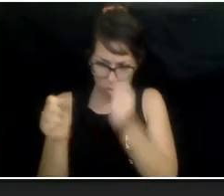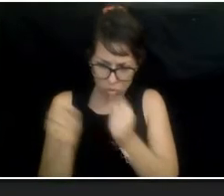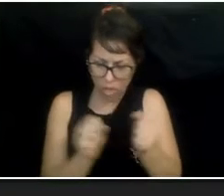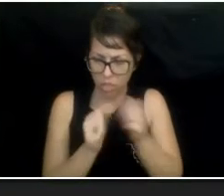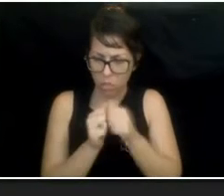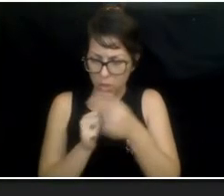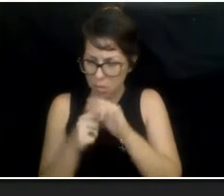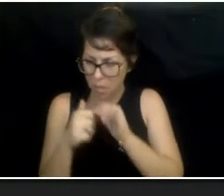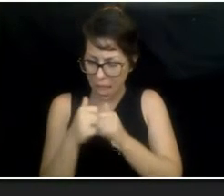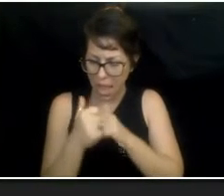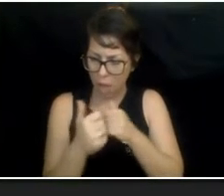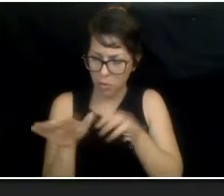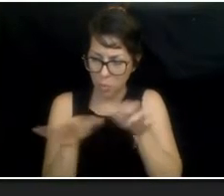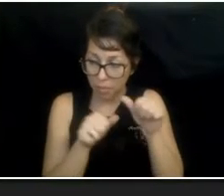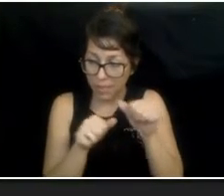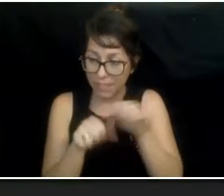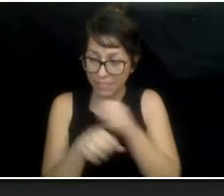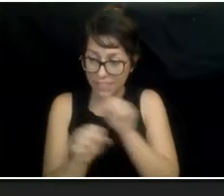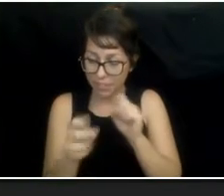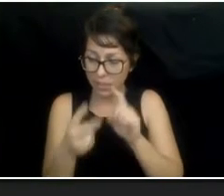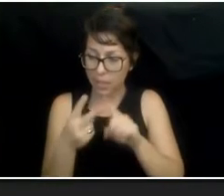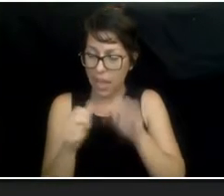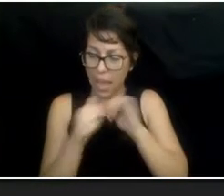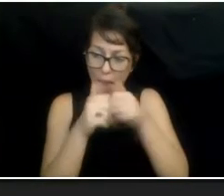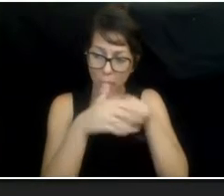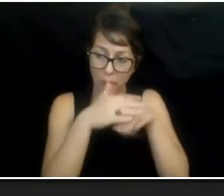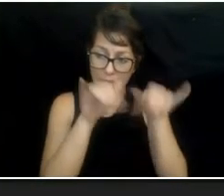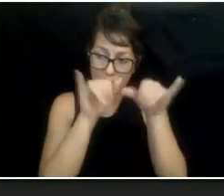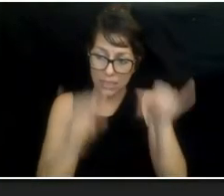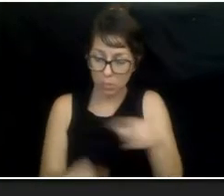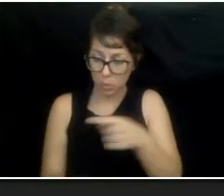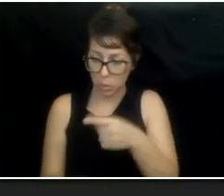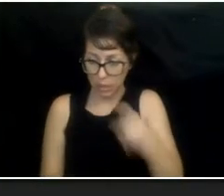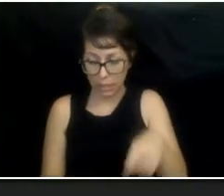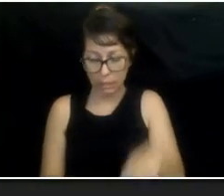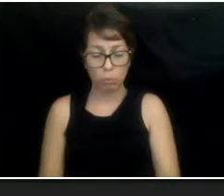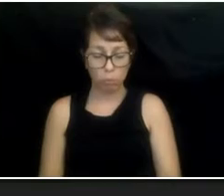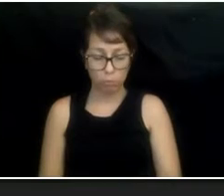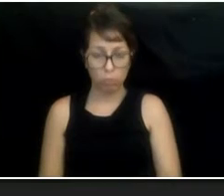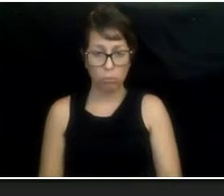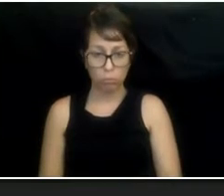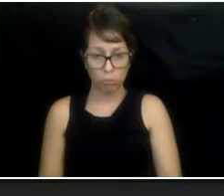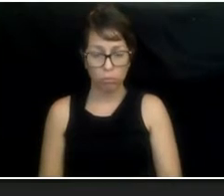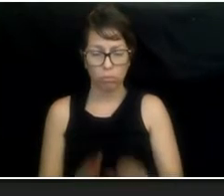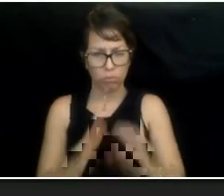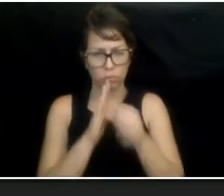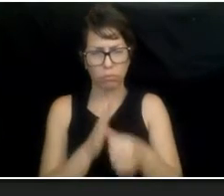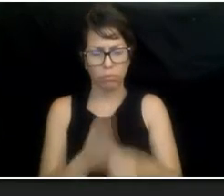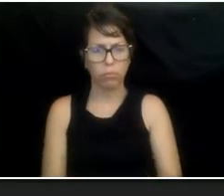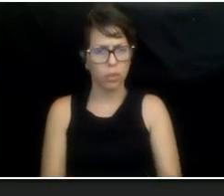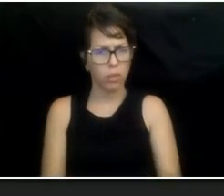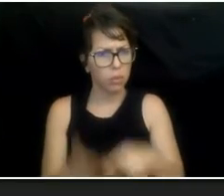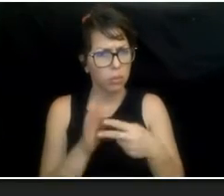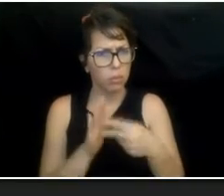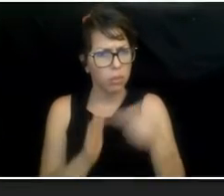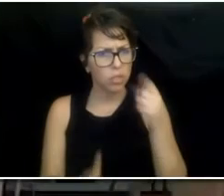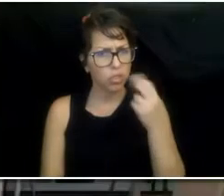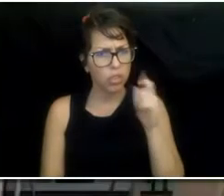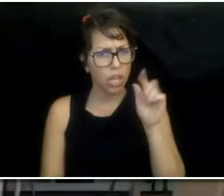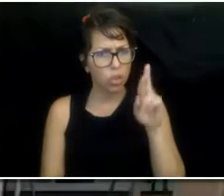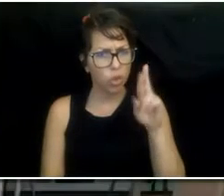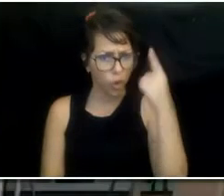precautions and Dynamics been taken into place in terms of covid because